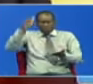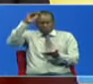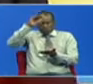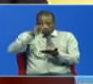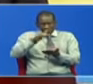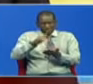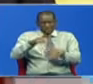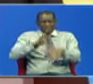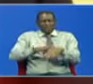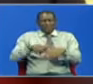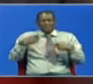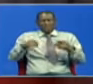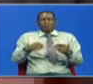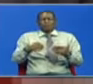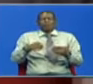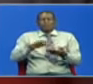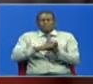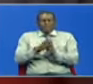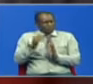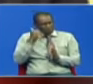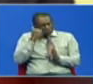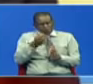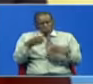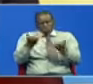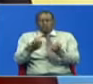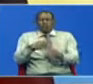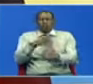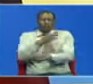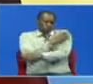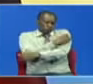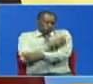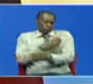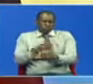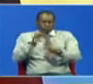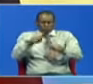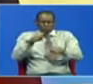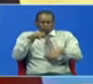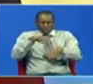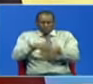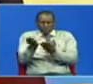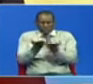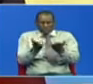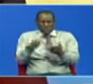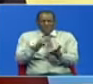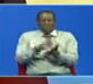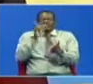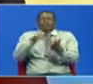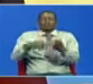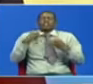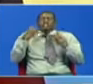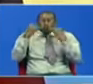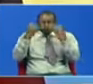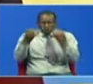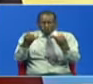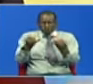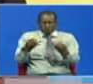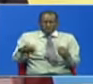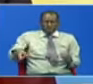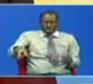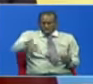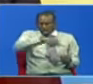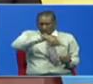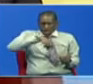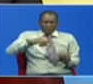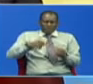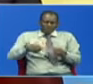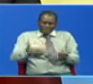sick, those who need hospitalization, they are able to get those services. And that is what informed our